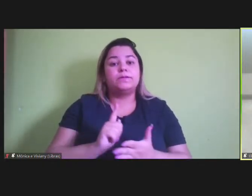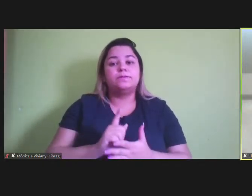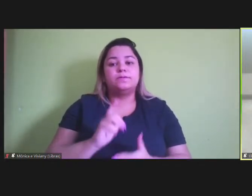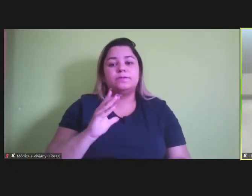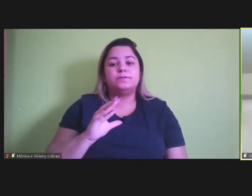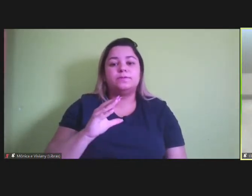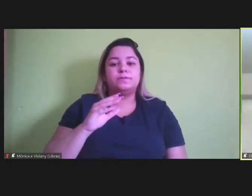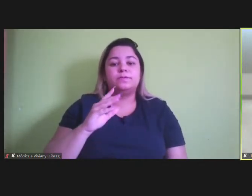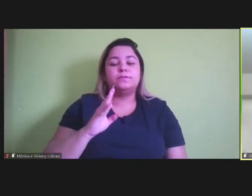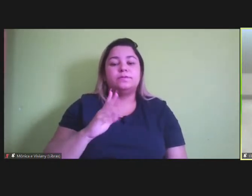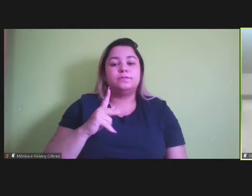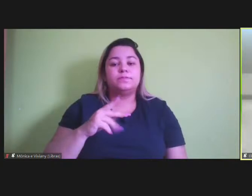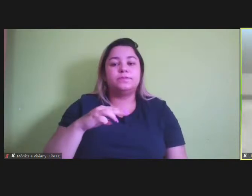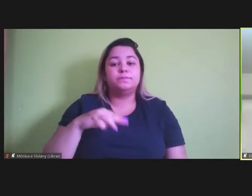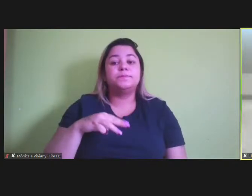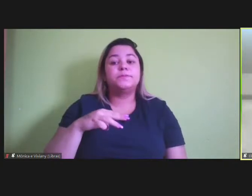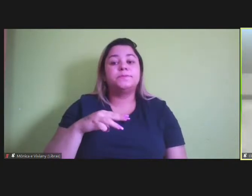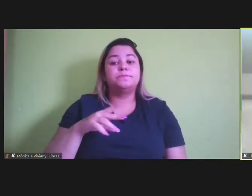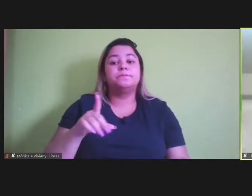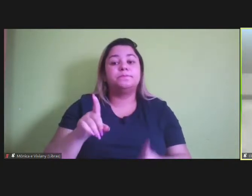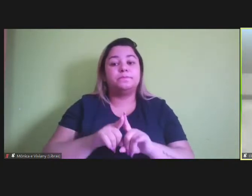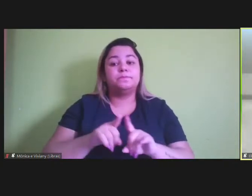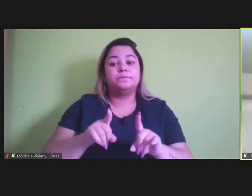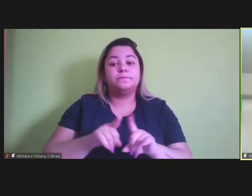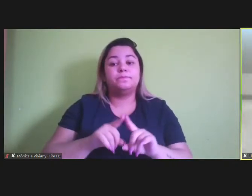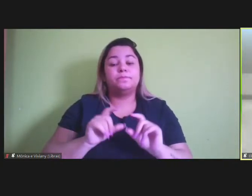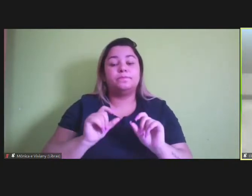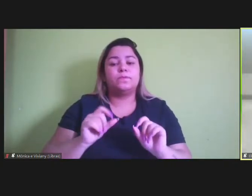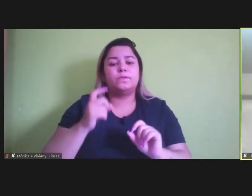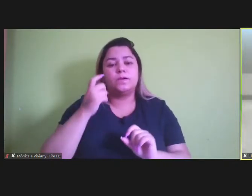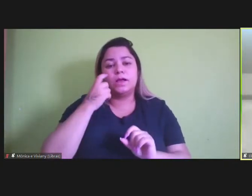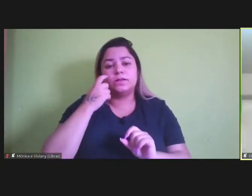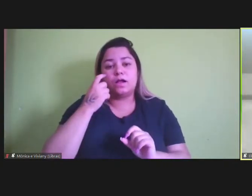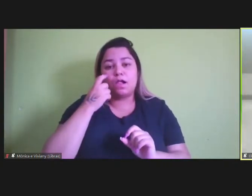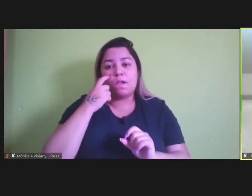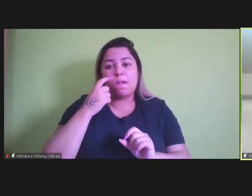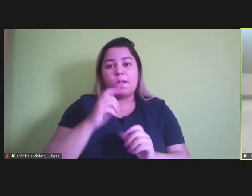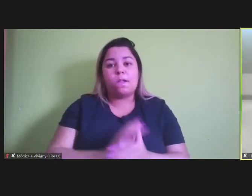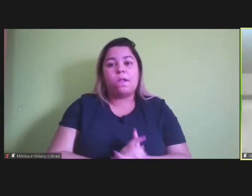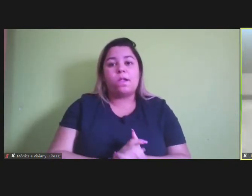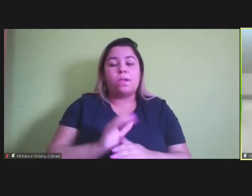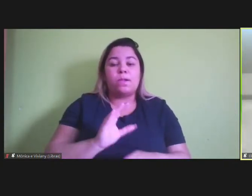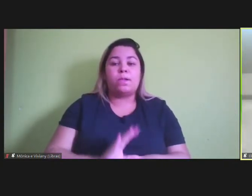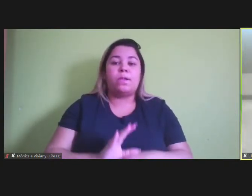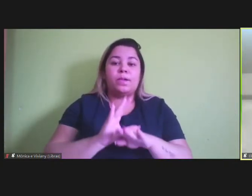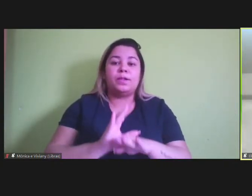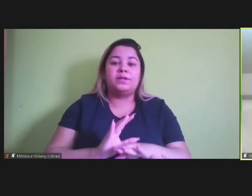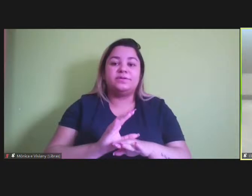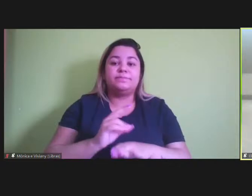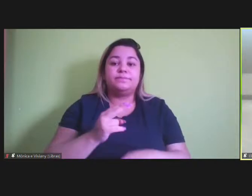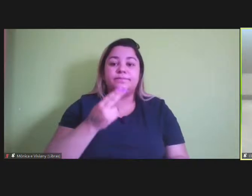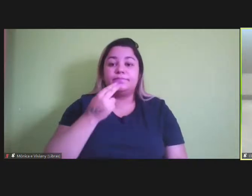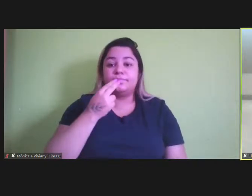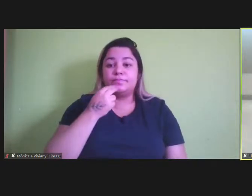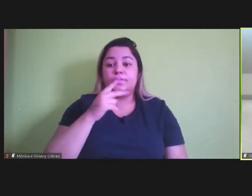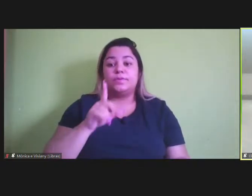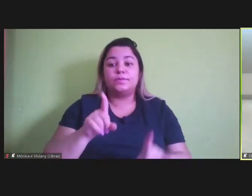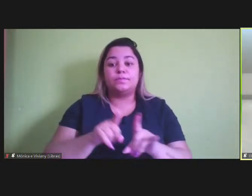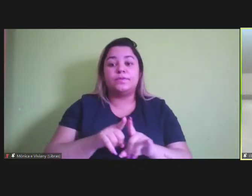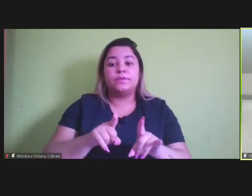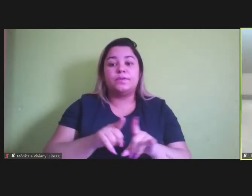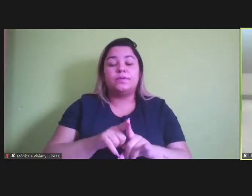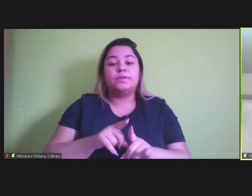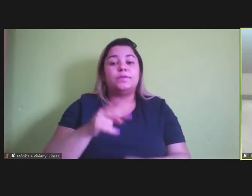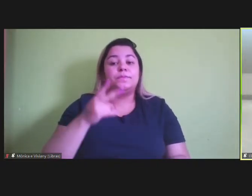of CFN in the education, professional education, what we're talking about. So the Federal Council of